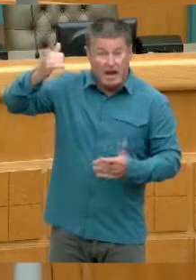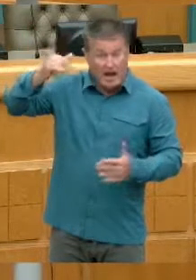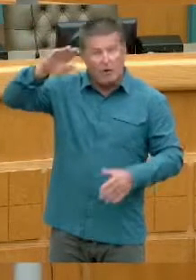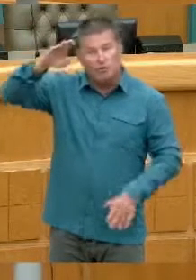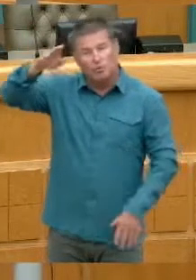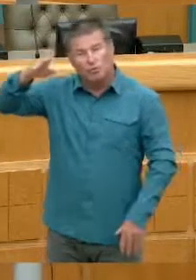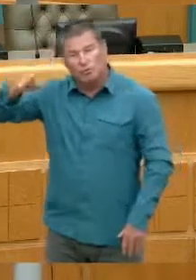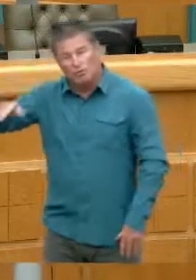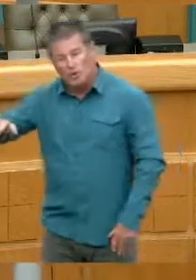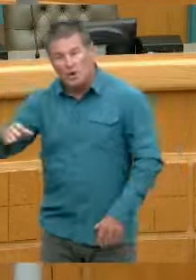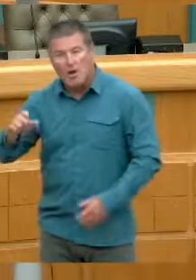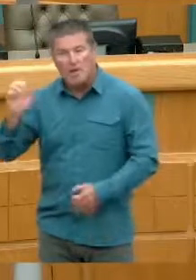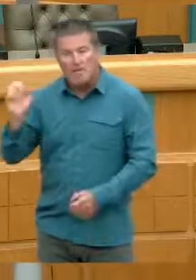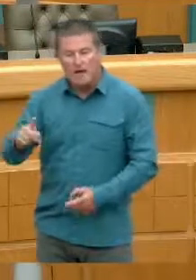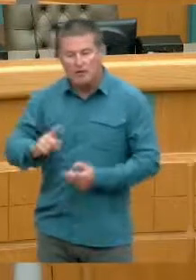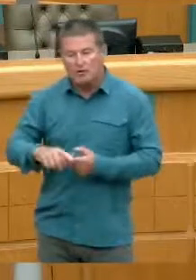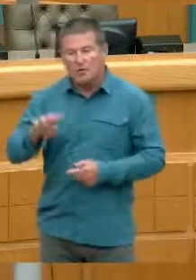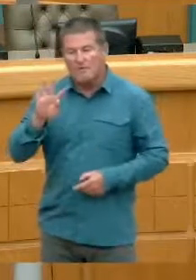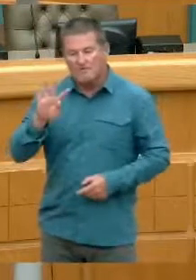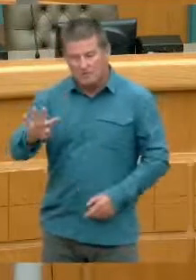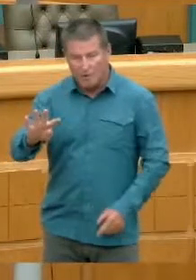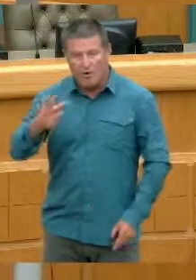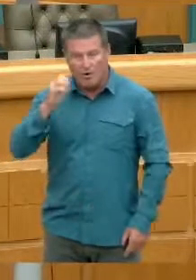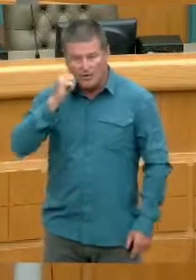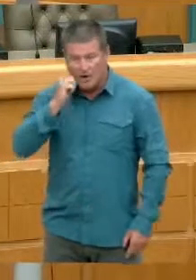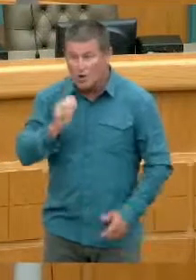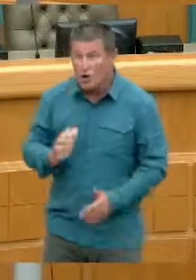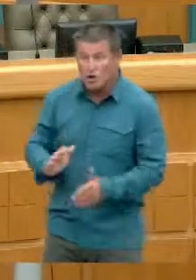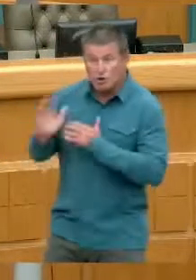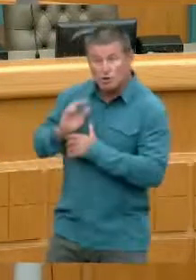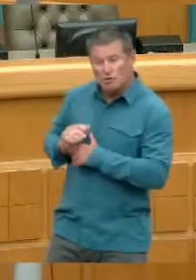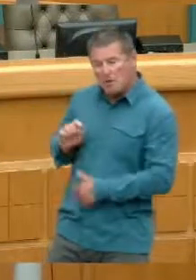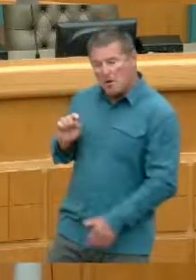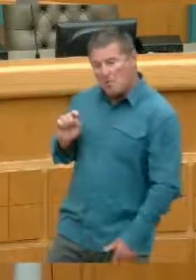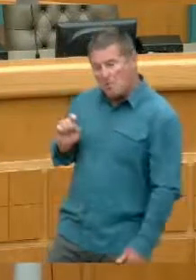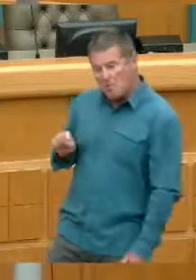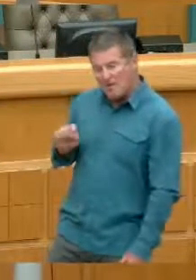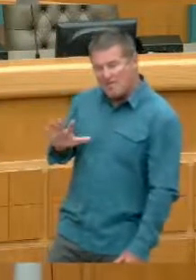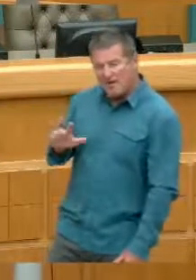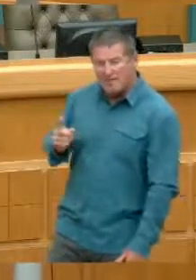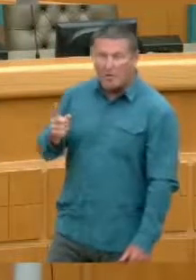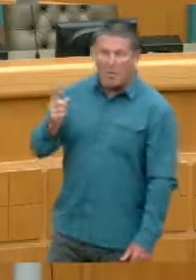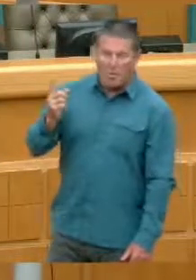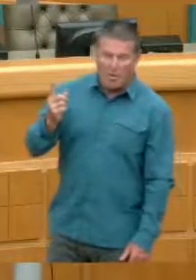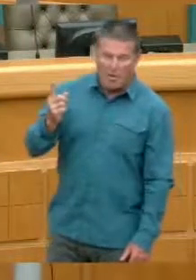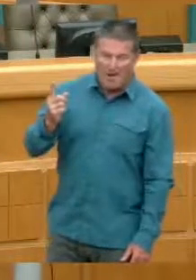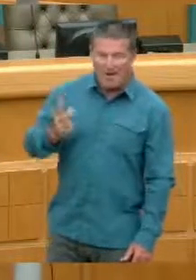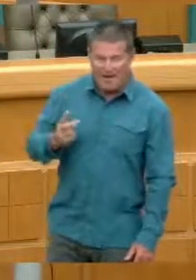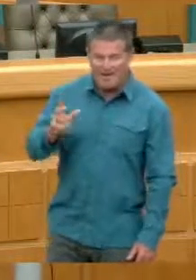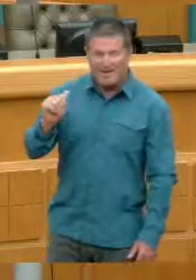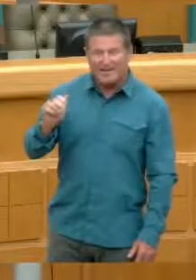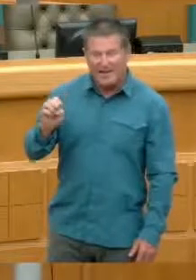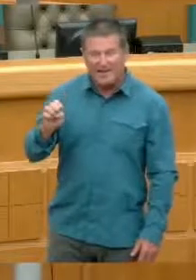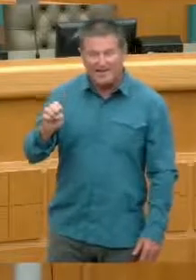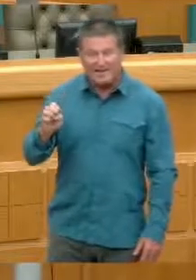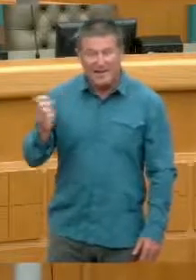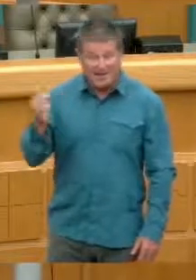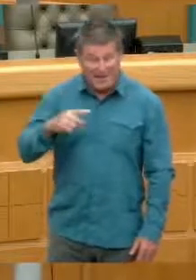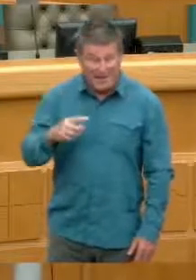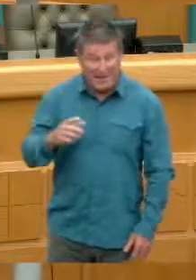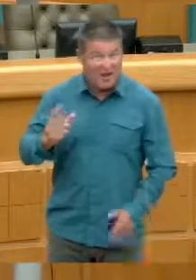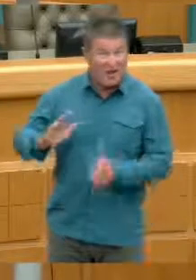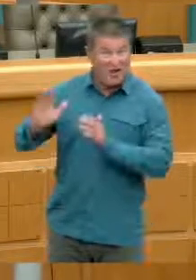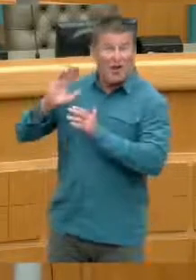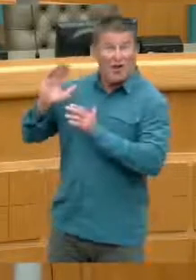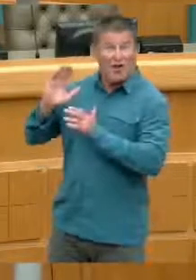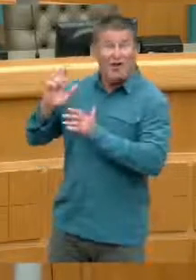day. And at one point it was about 0.5, about a half a case way back here. And then we